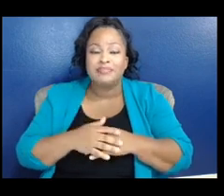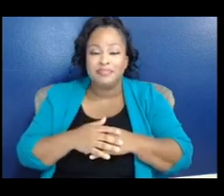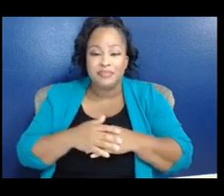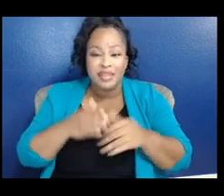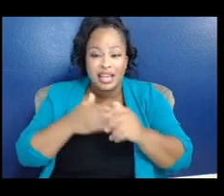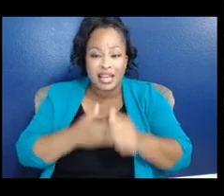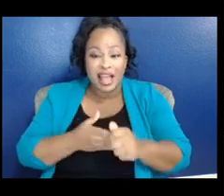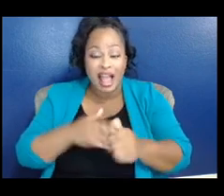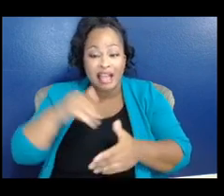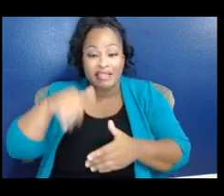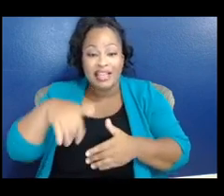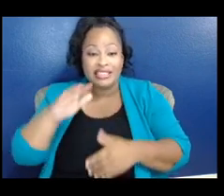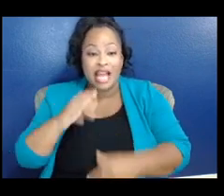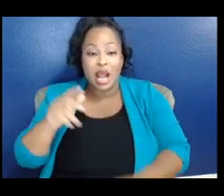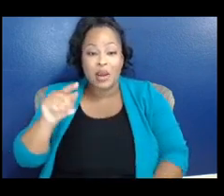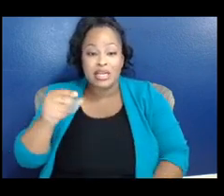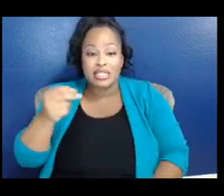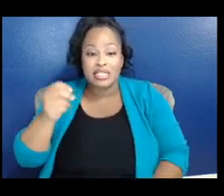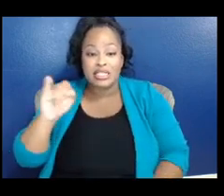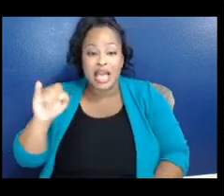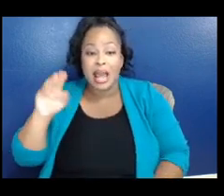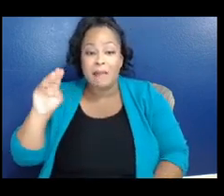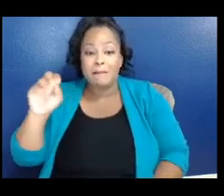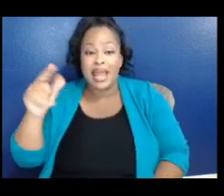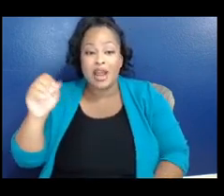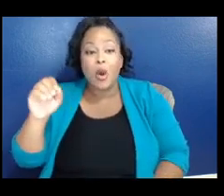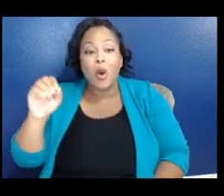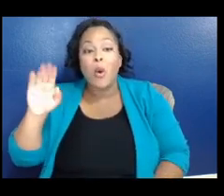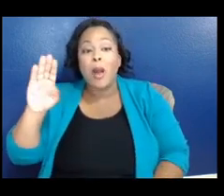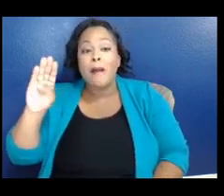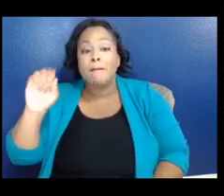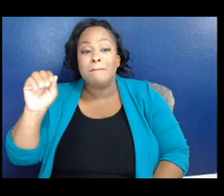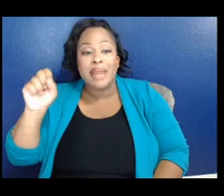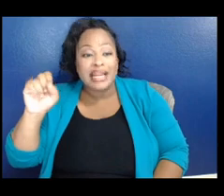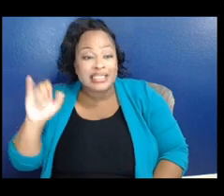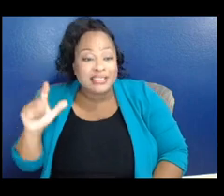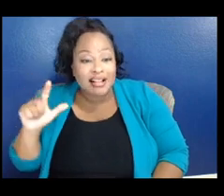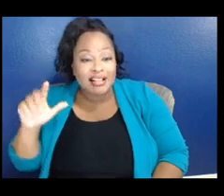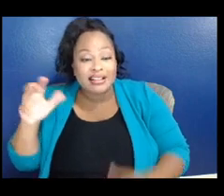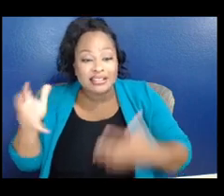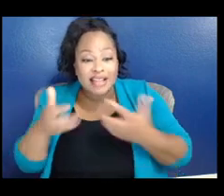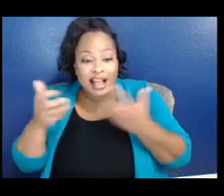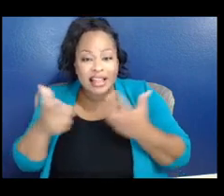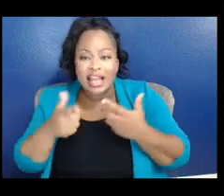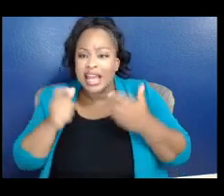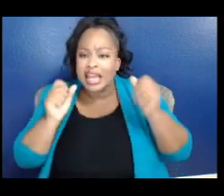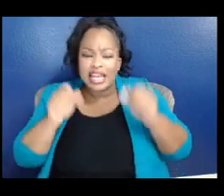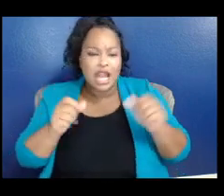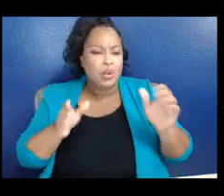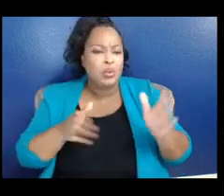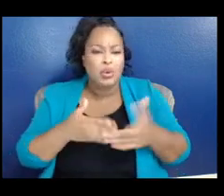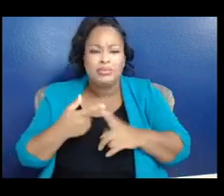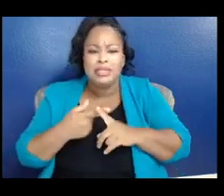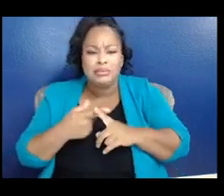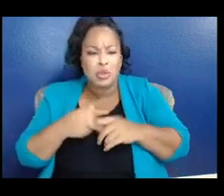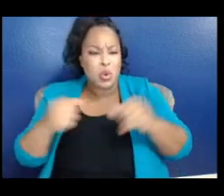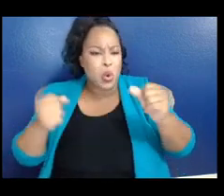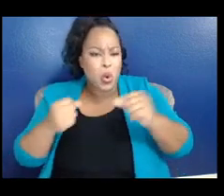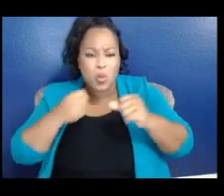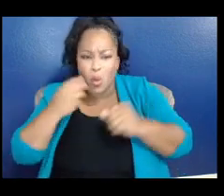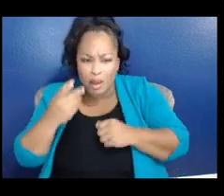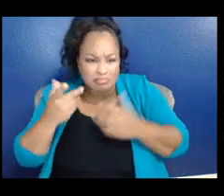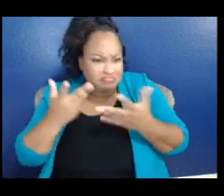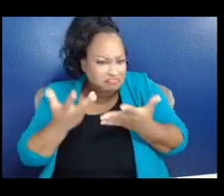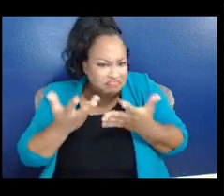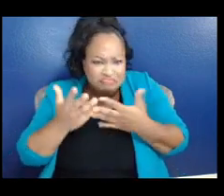Thai mango basil salad. This is a salad that could be room temperature, cold, or warm. Either way, it's